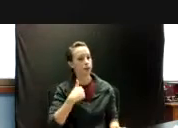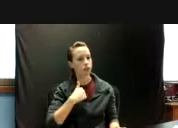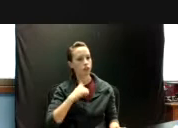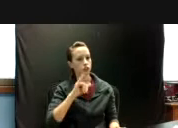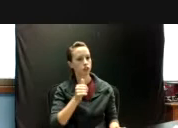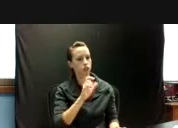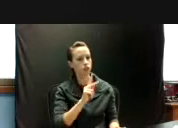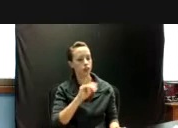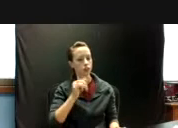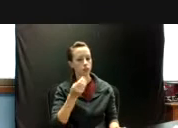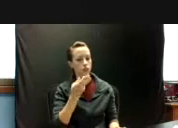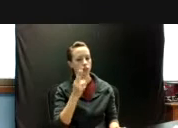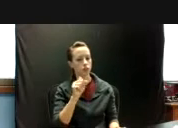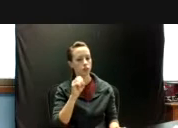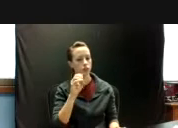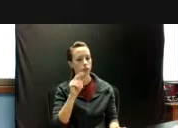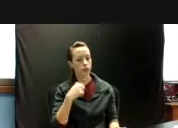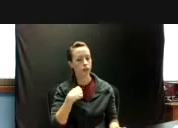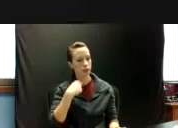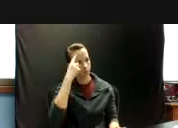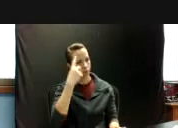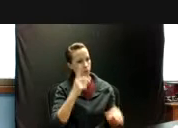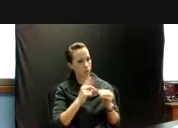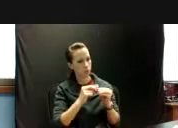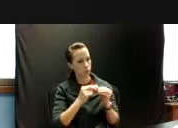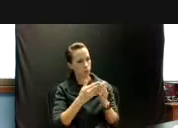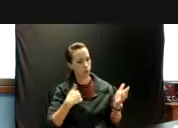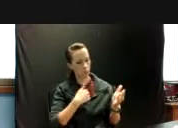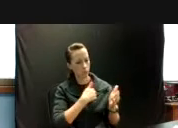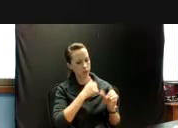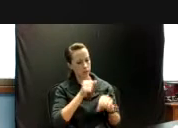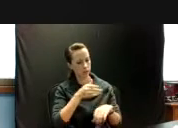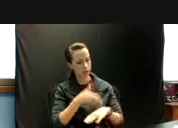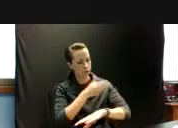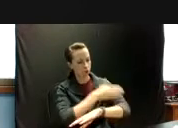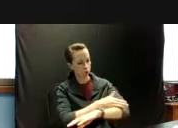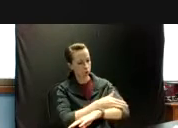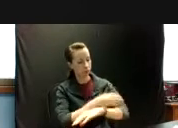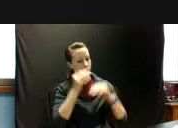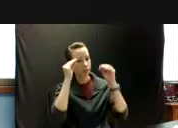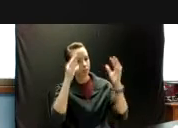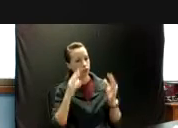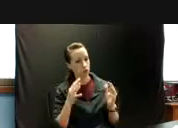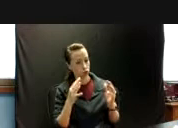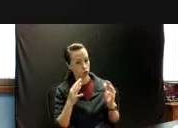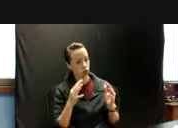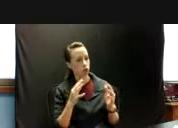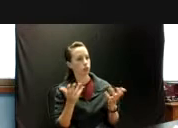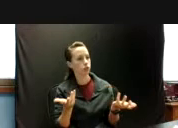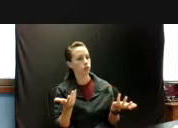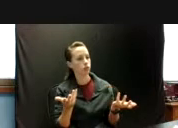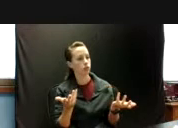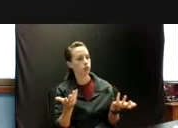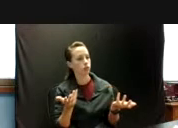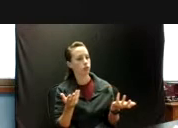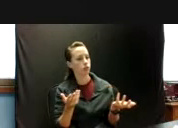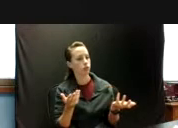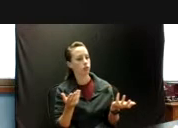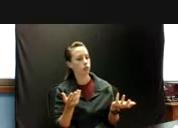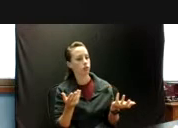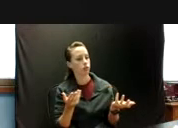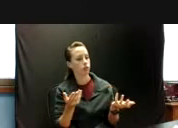Johnson. And I think another thing that we could improve on is teachers either being not personal enough